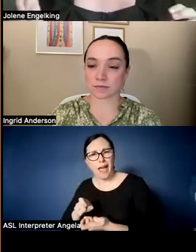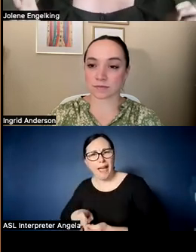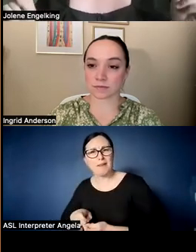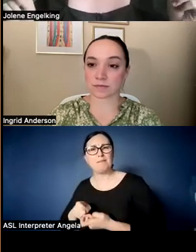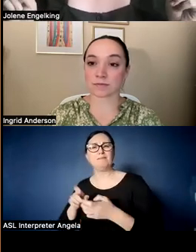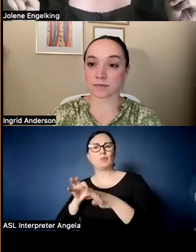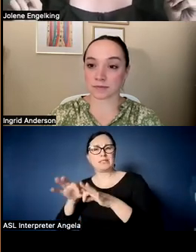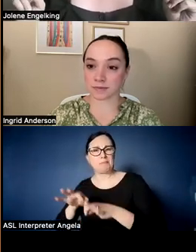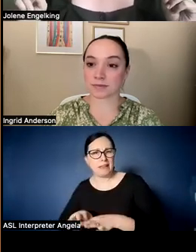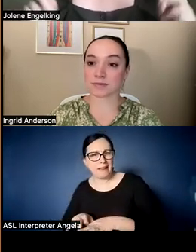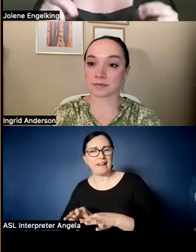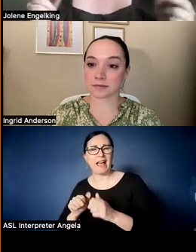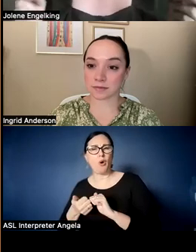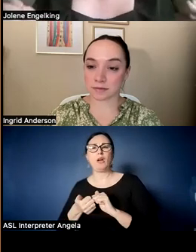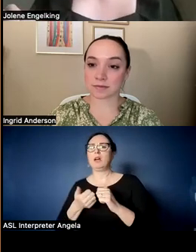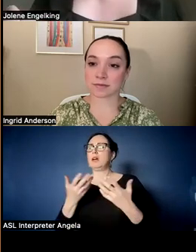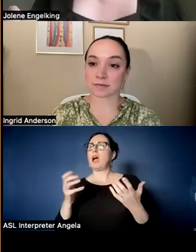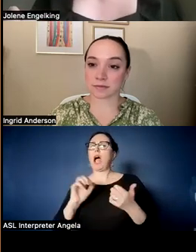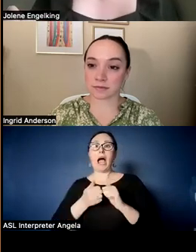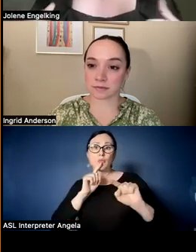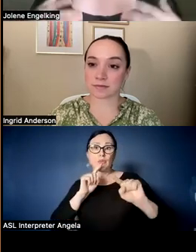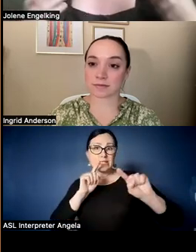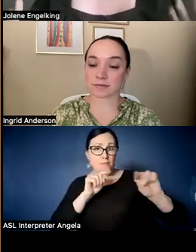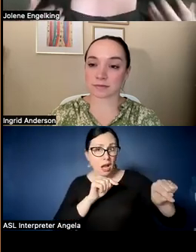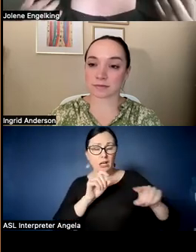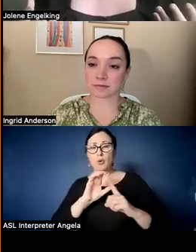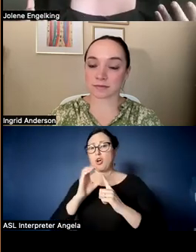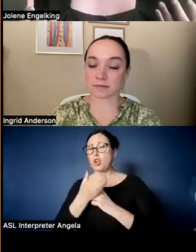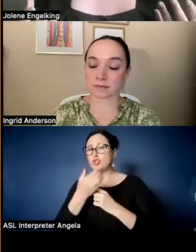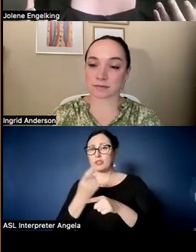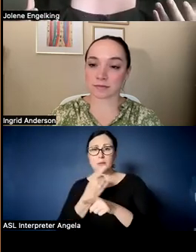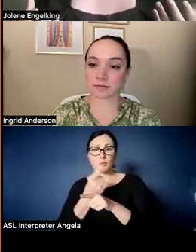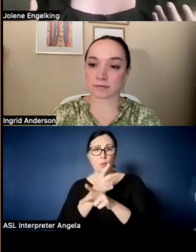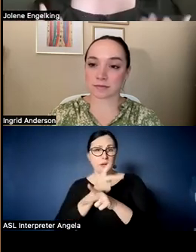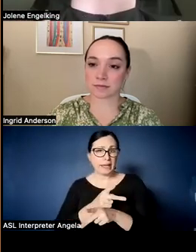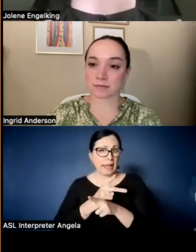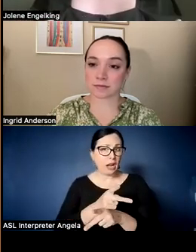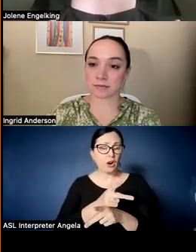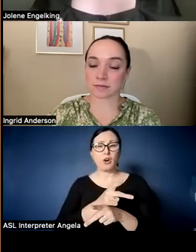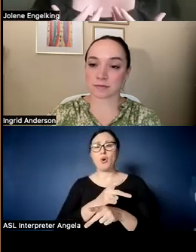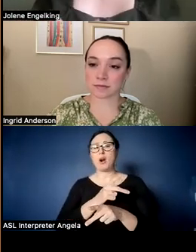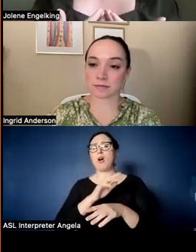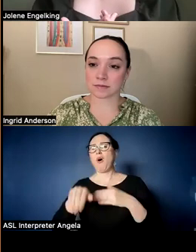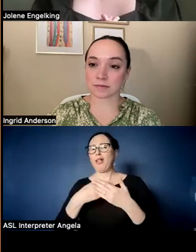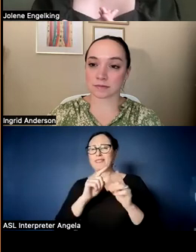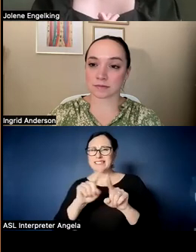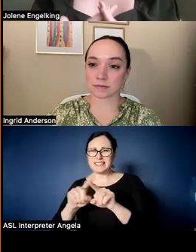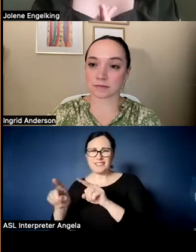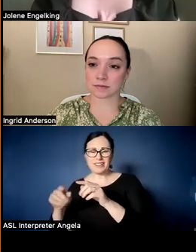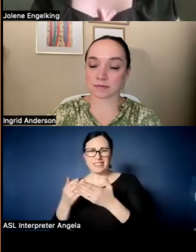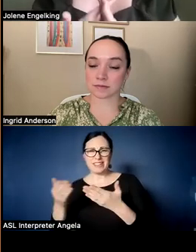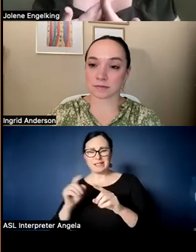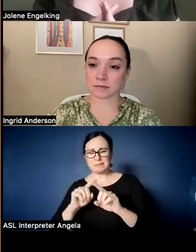cultural responsiveness or culturally appropriate care or all these sorts of things. But it's really recognizing like what makes our